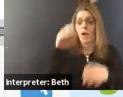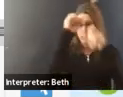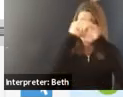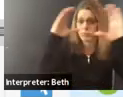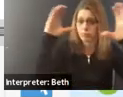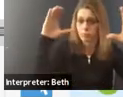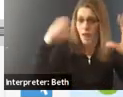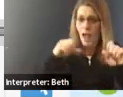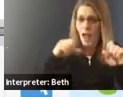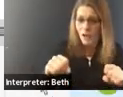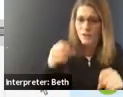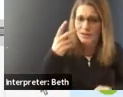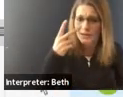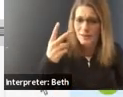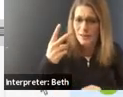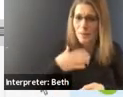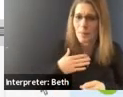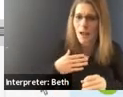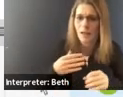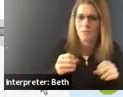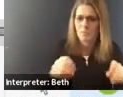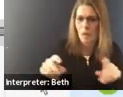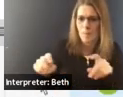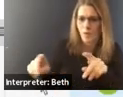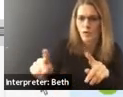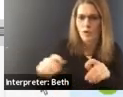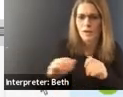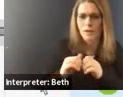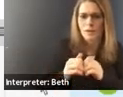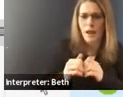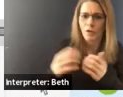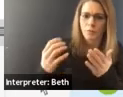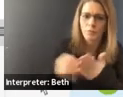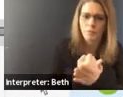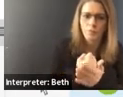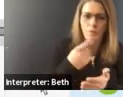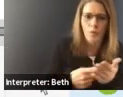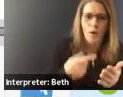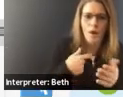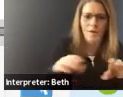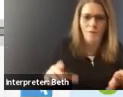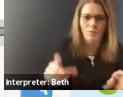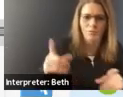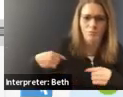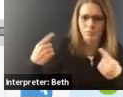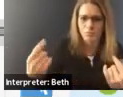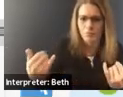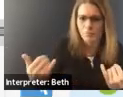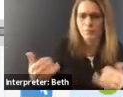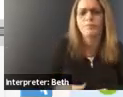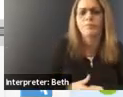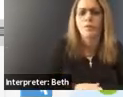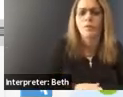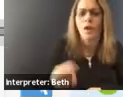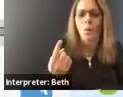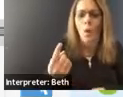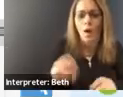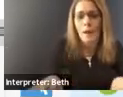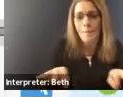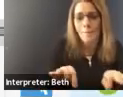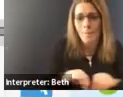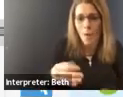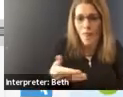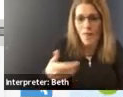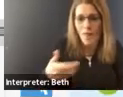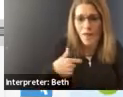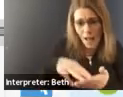history. But one of the most important things I learned about using this tool is line control